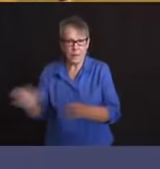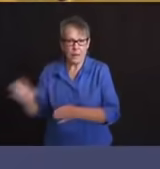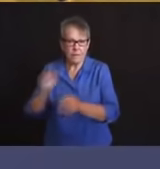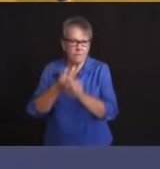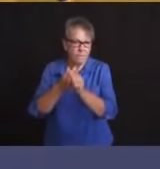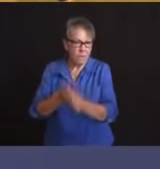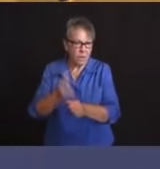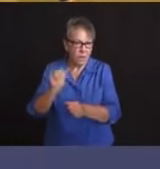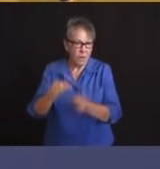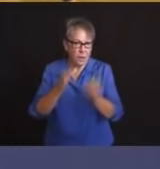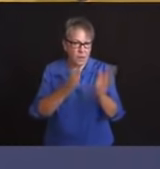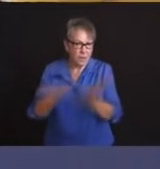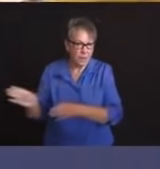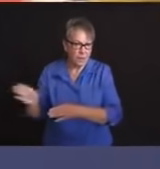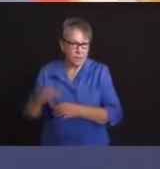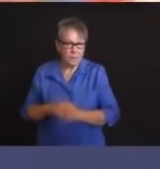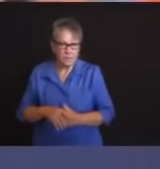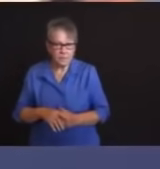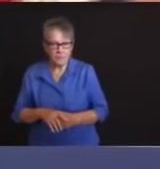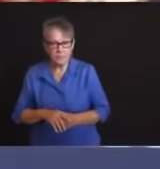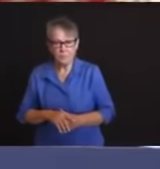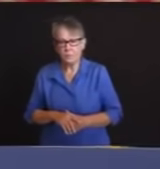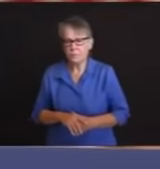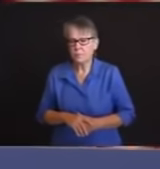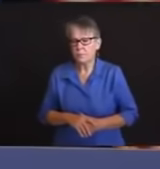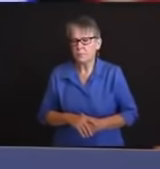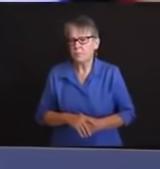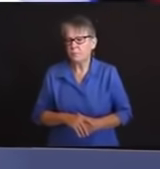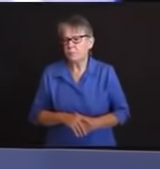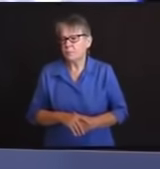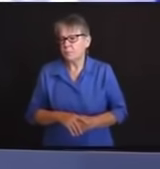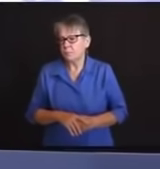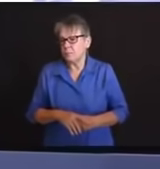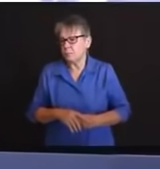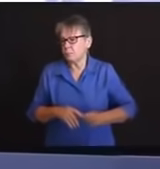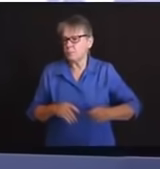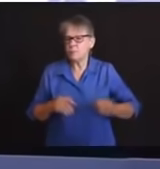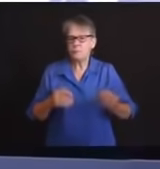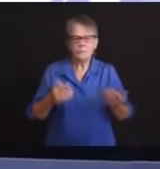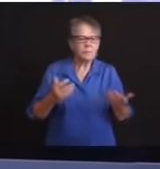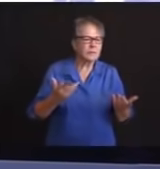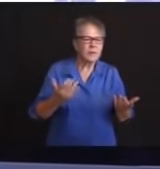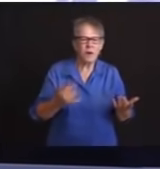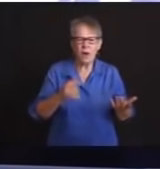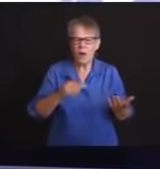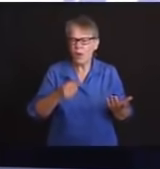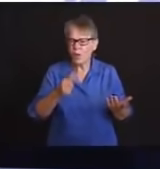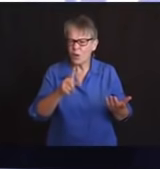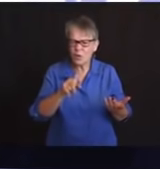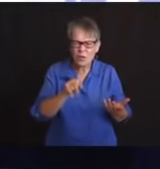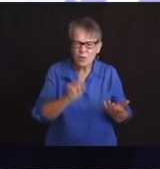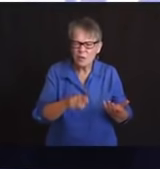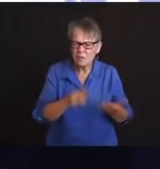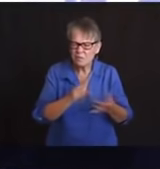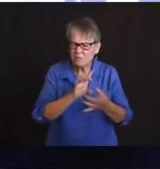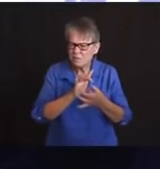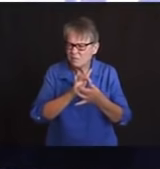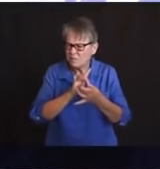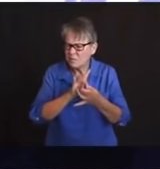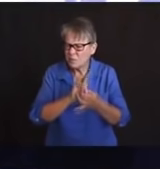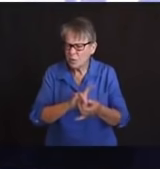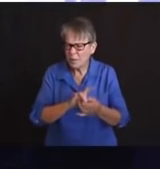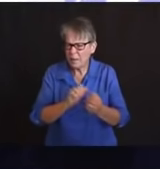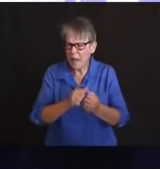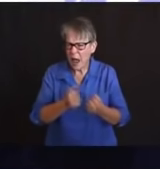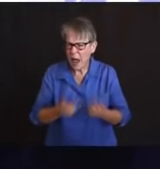through, outbreak? I do not have the matrix in front of me. First and foremost, if a child gets sick, while they're at school,